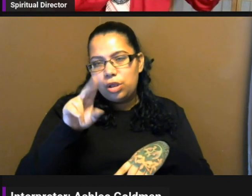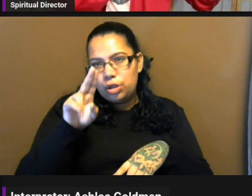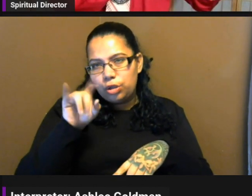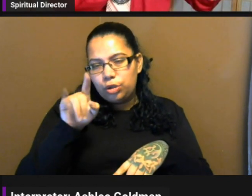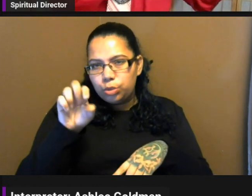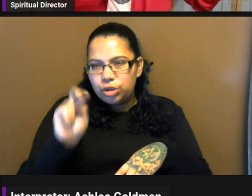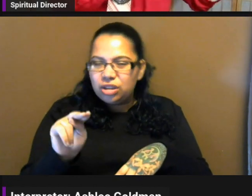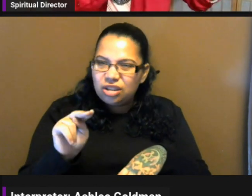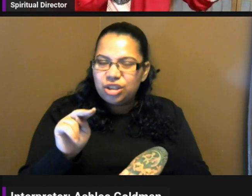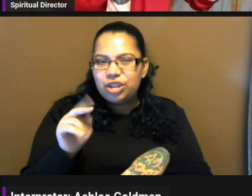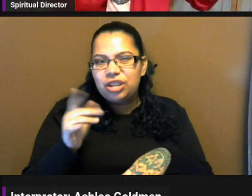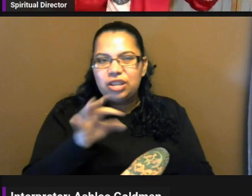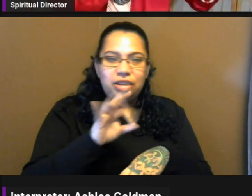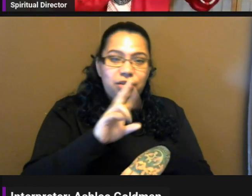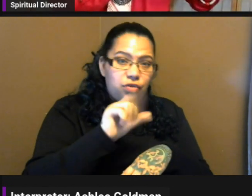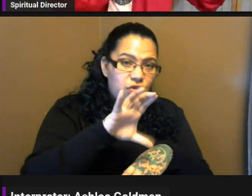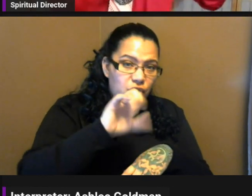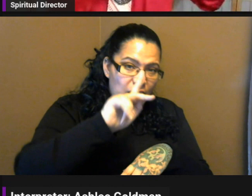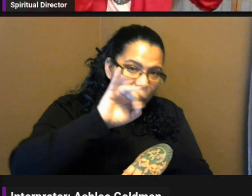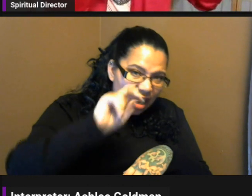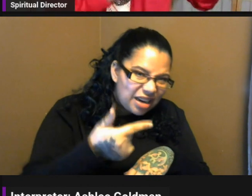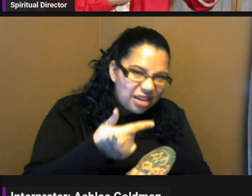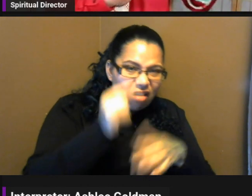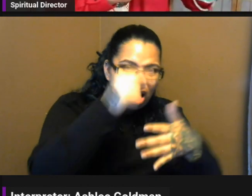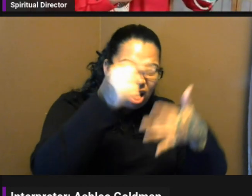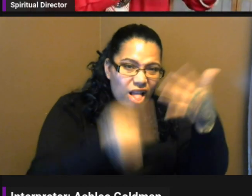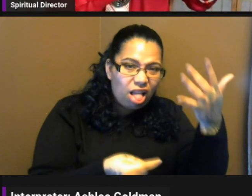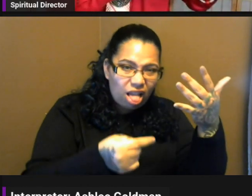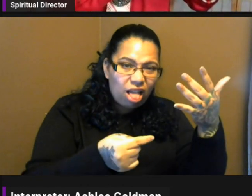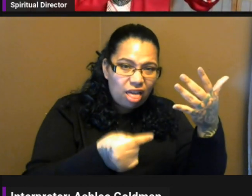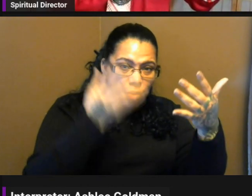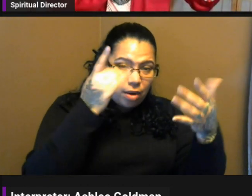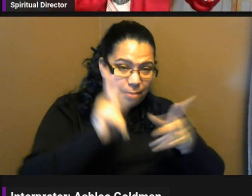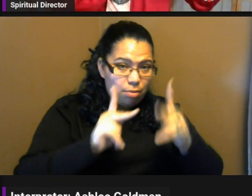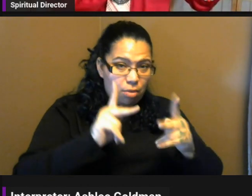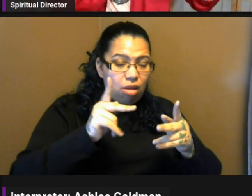the amount of fracking, and all kinds of other things,